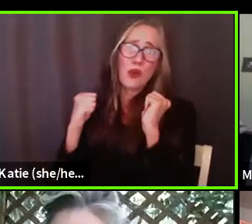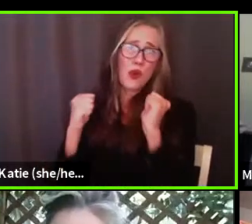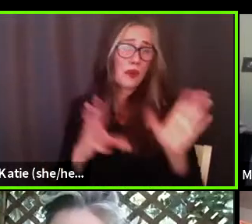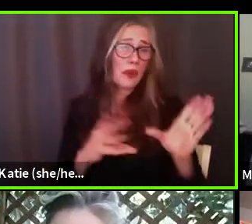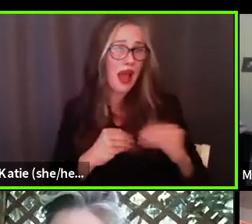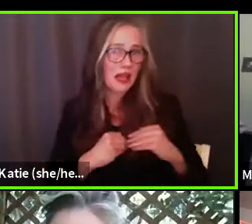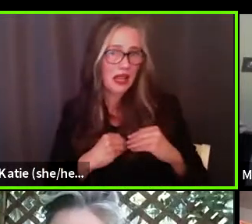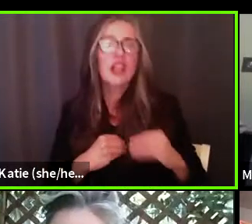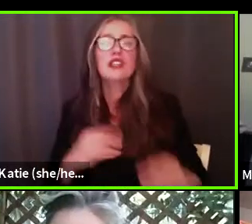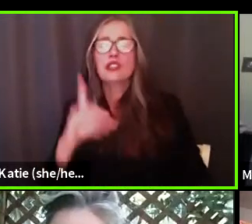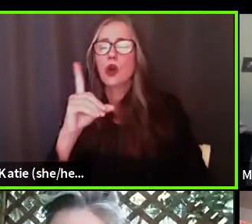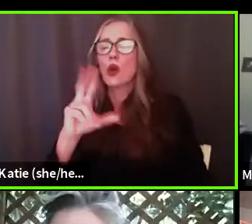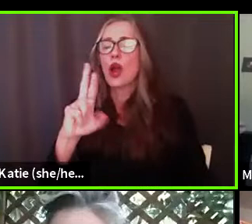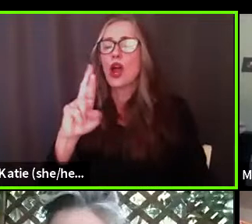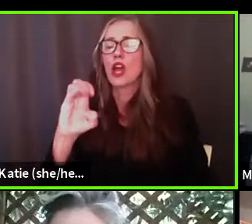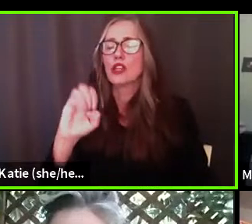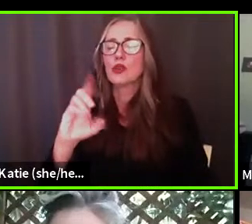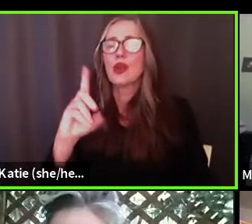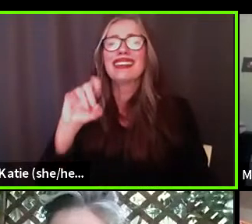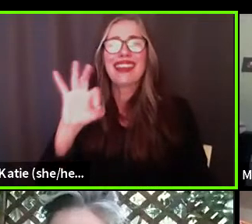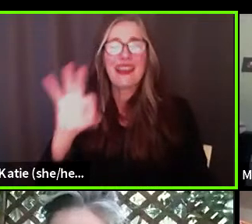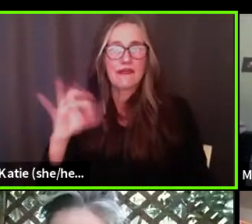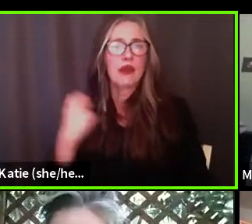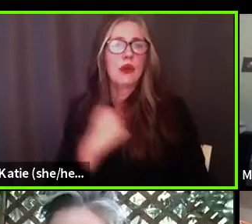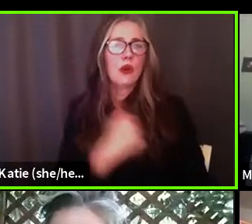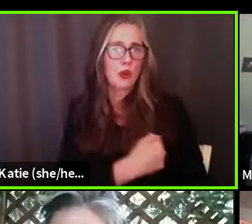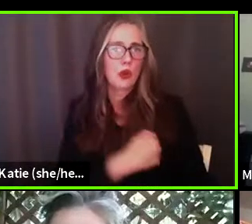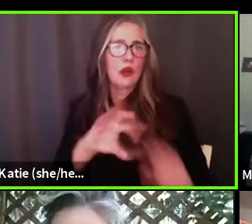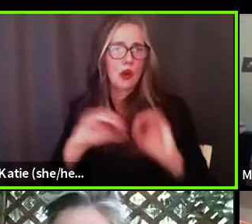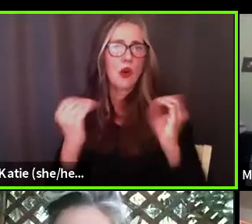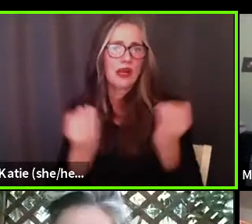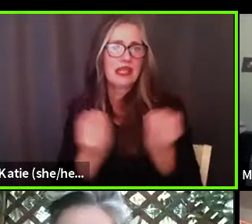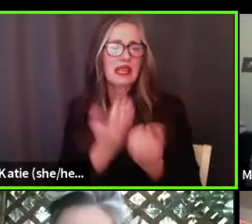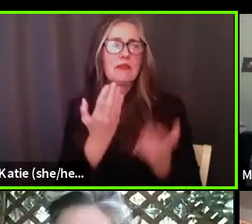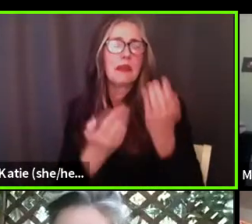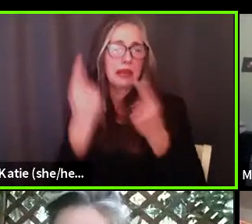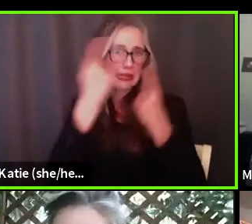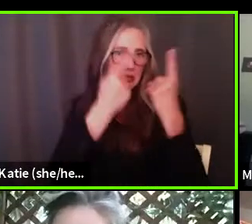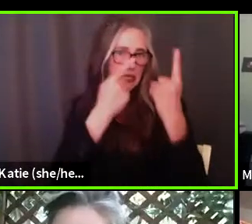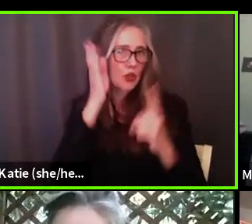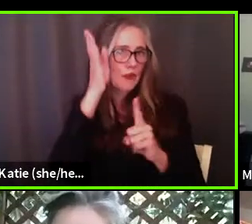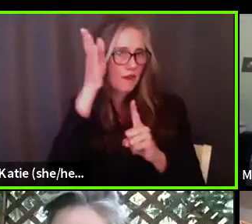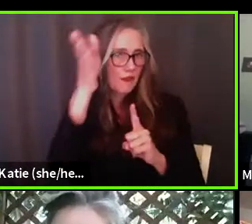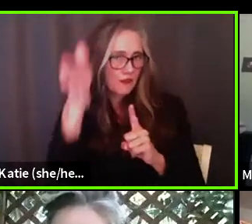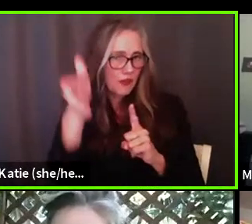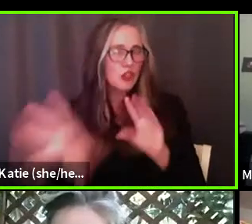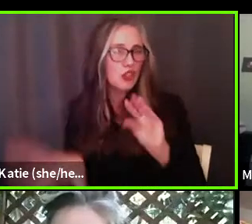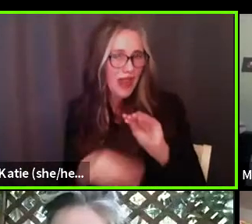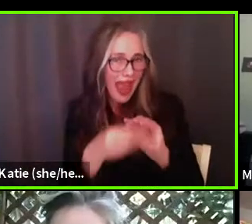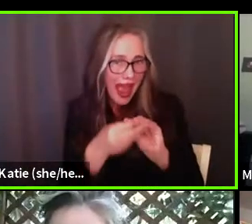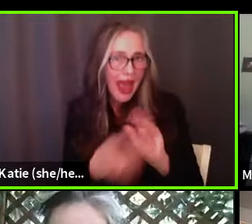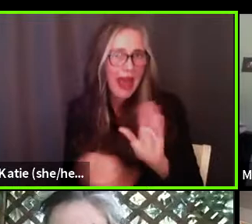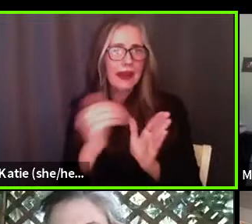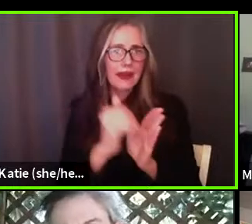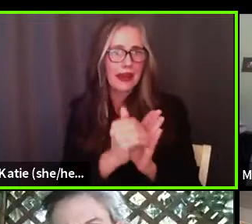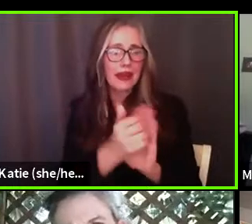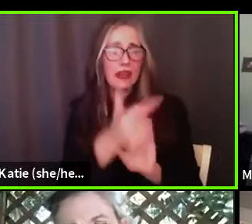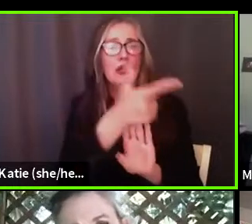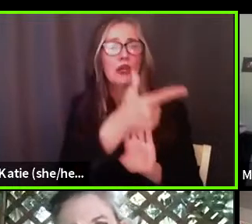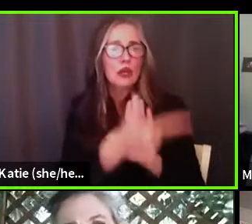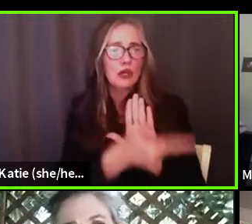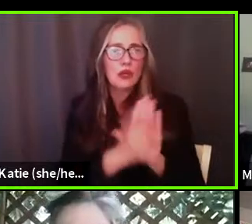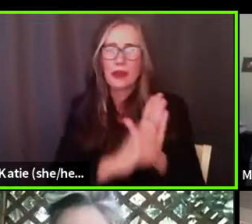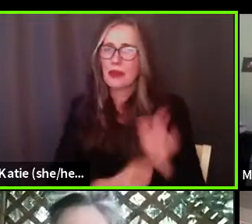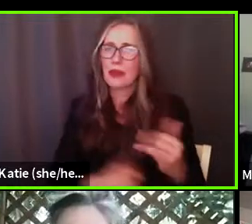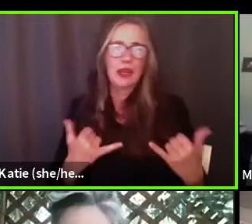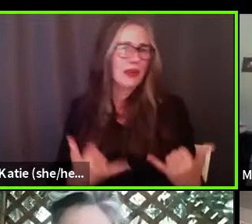considering in the future as a as a bill that we might want to might want to run but it's not currently